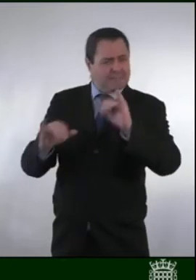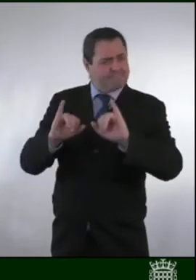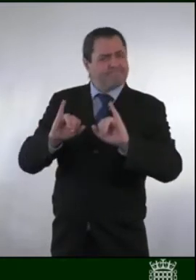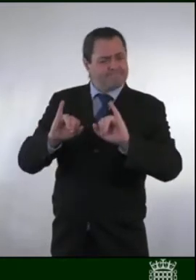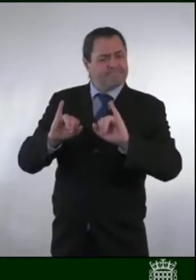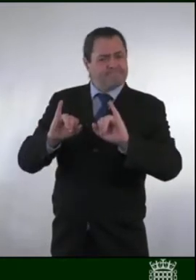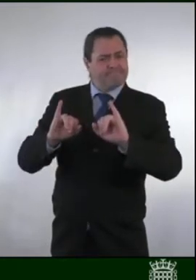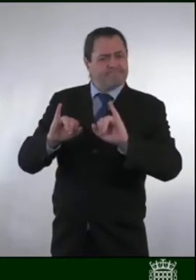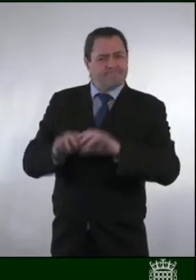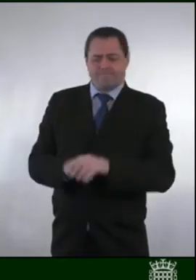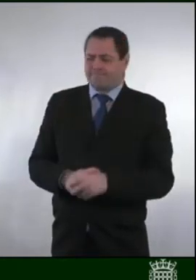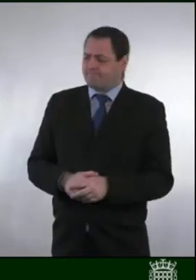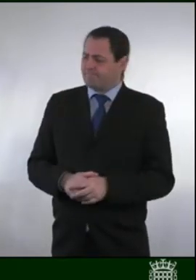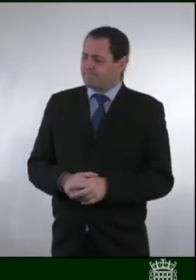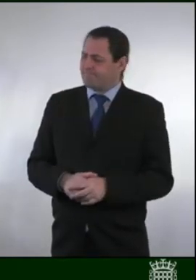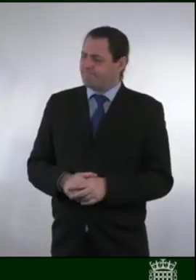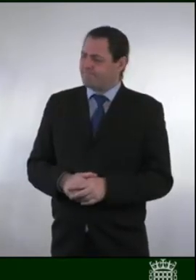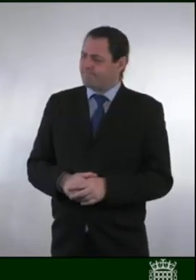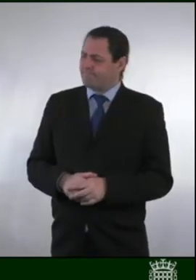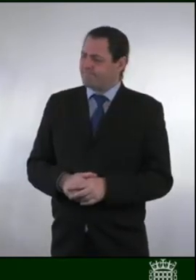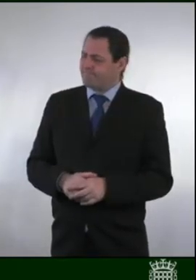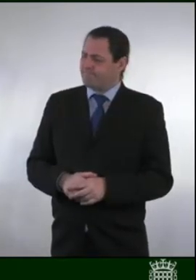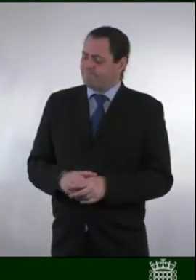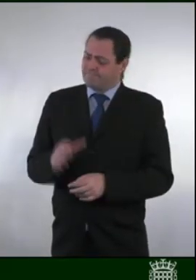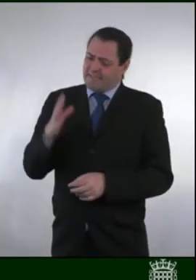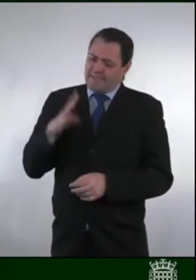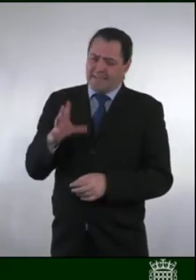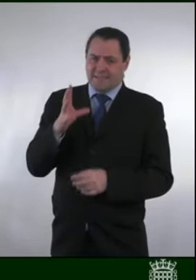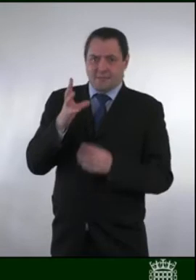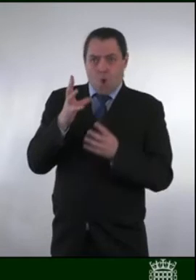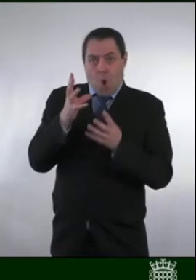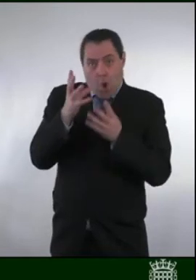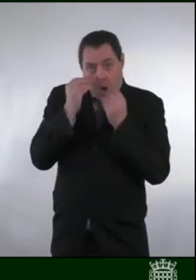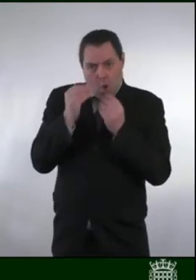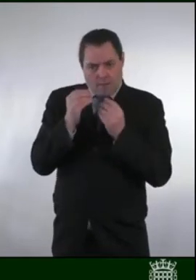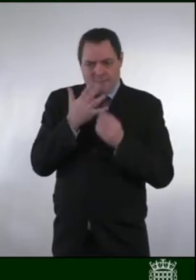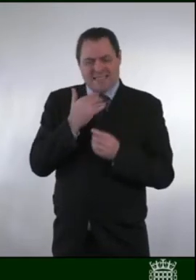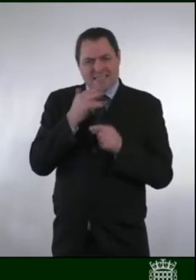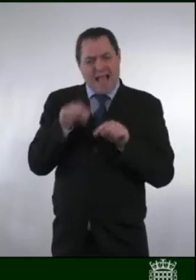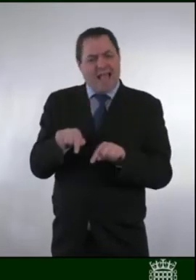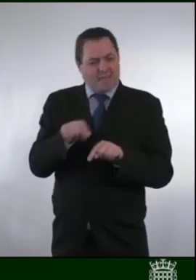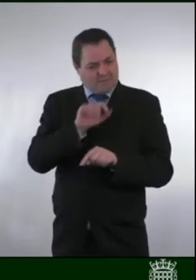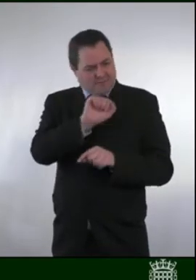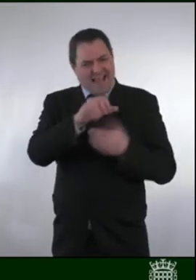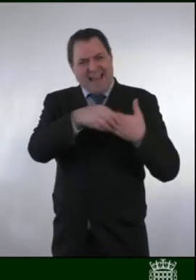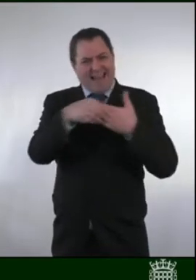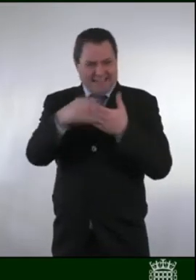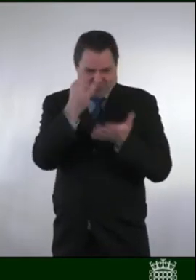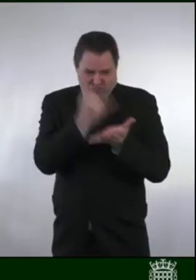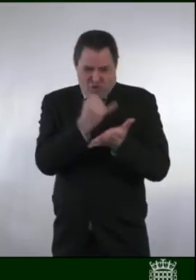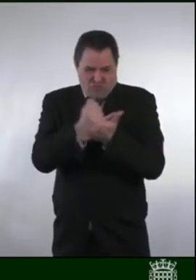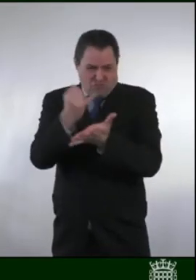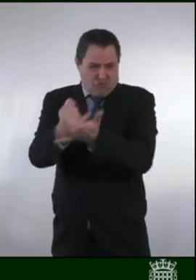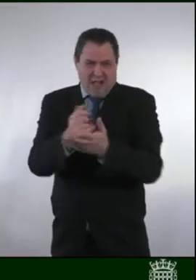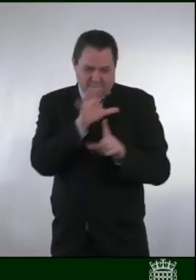To learn the lessons from what's gone so devastatingly wrong under his leadership, will the Prime Minister commit